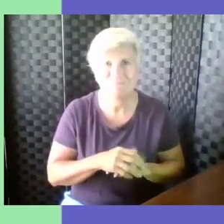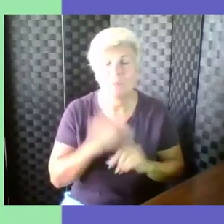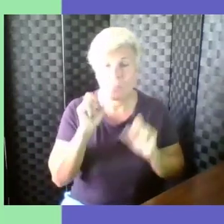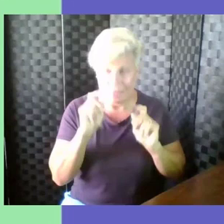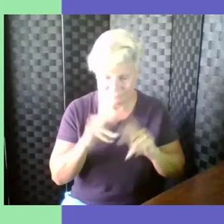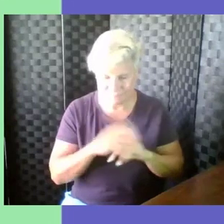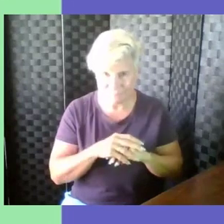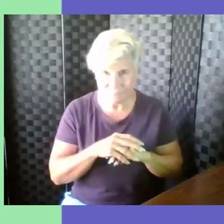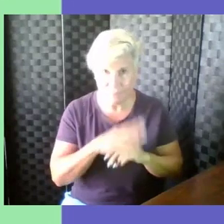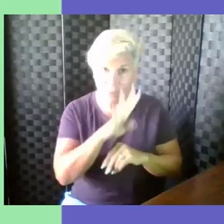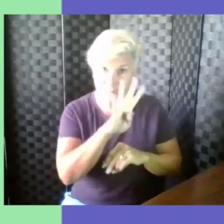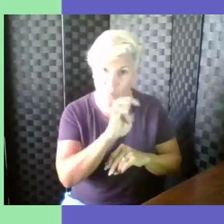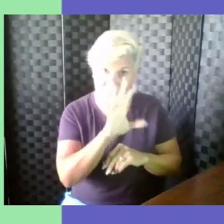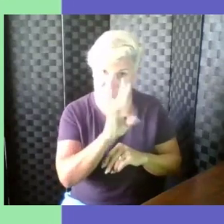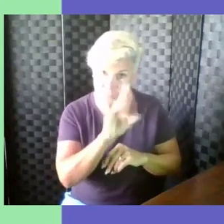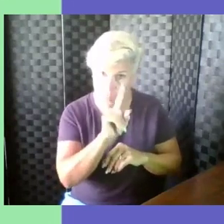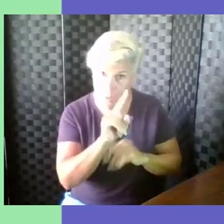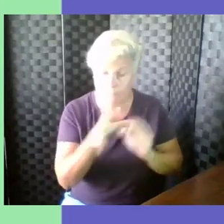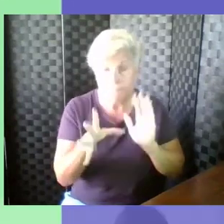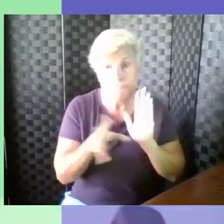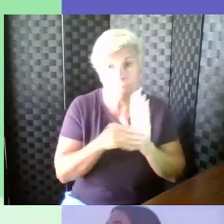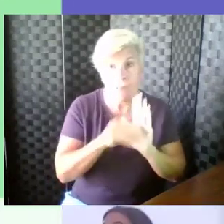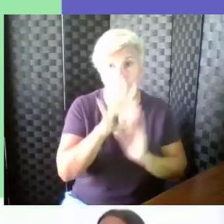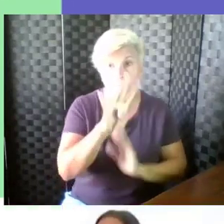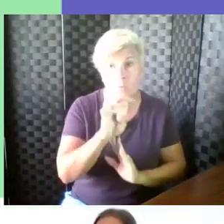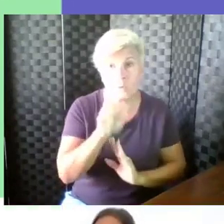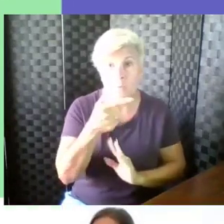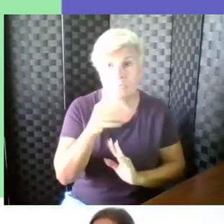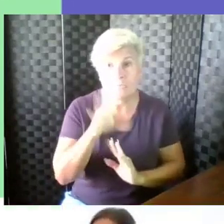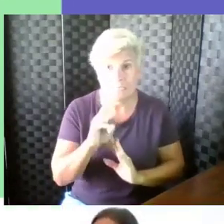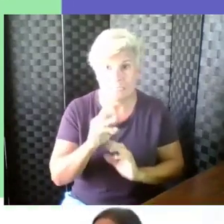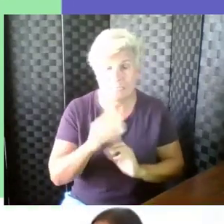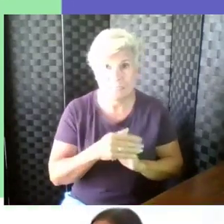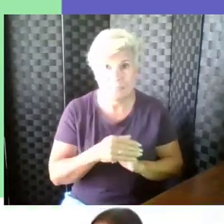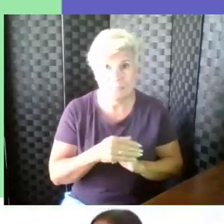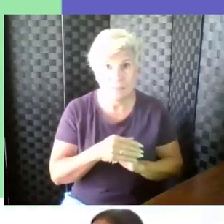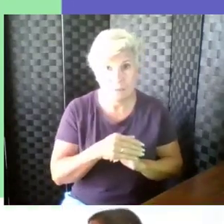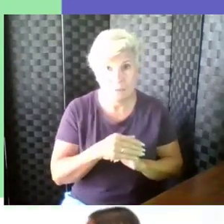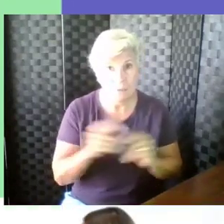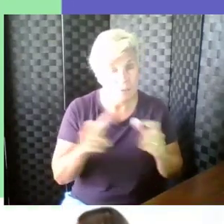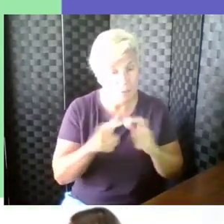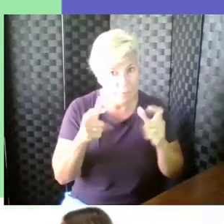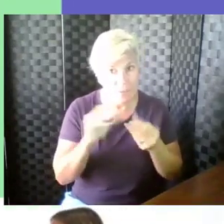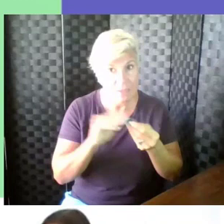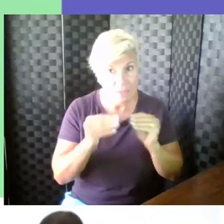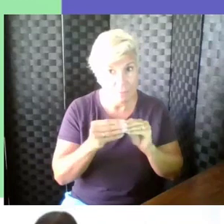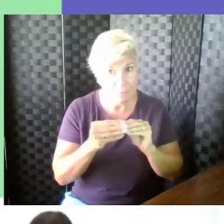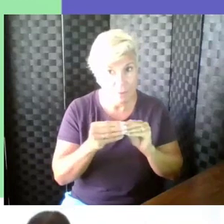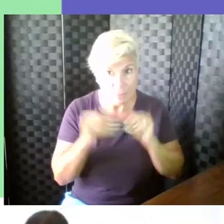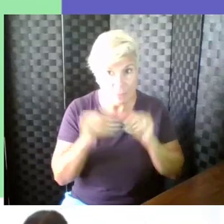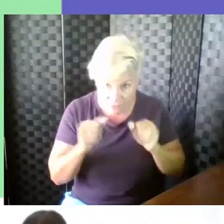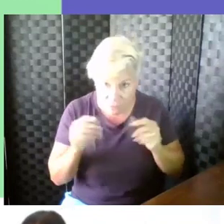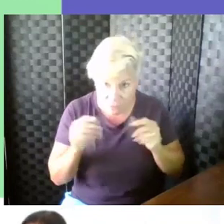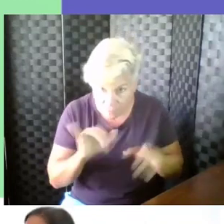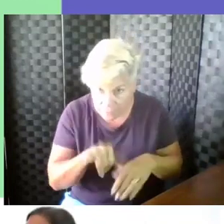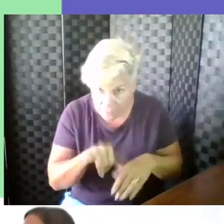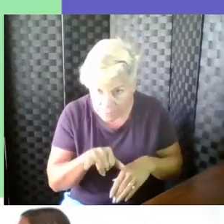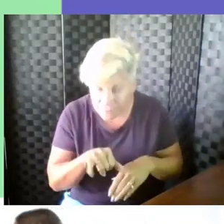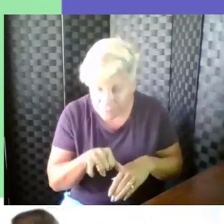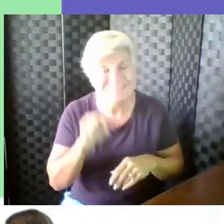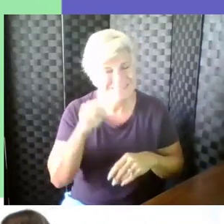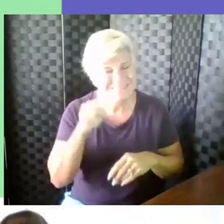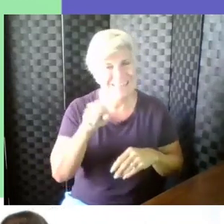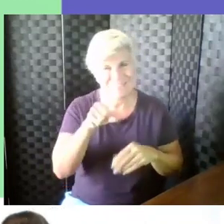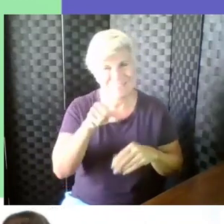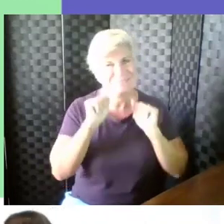Okay, 471 plus 426. Those are some pretty big numbers. Do you think you can do this? I